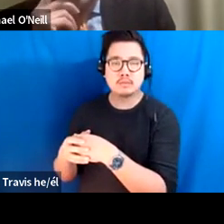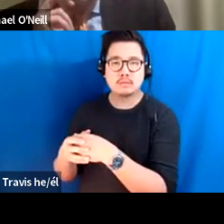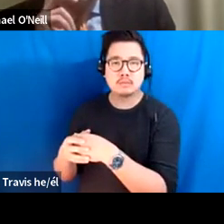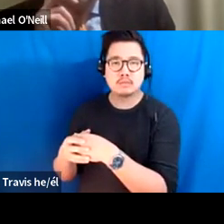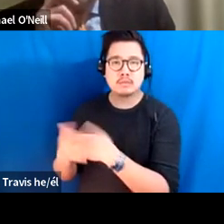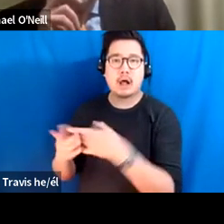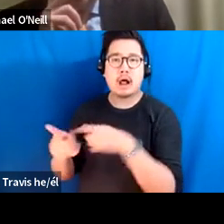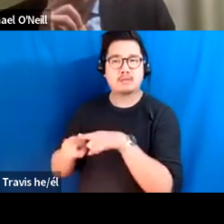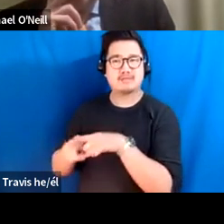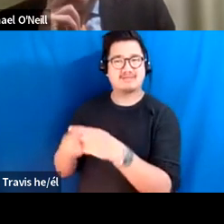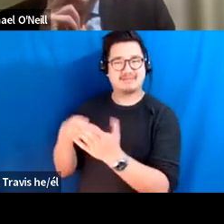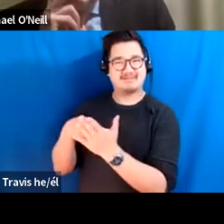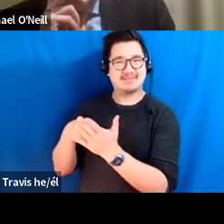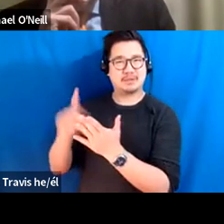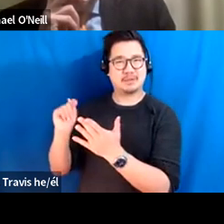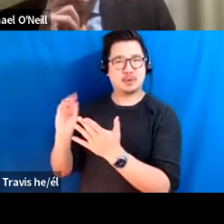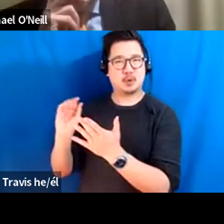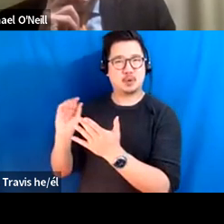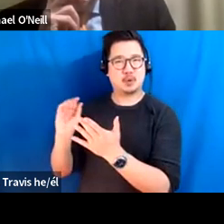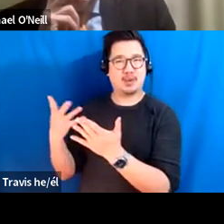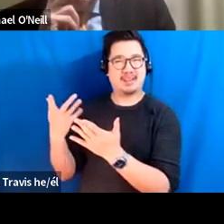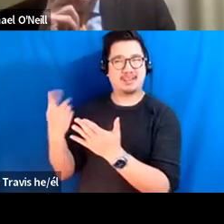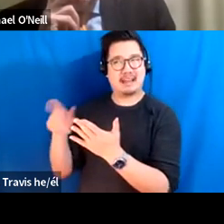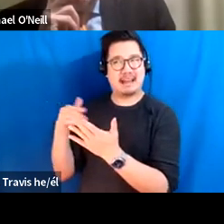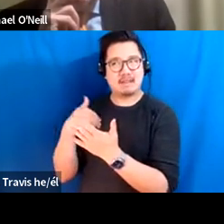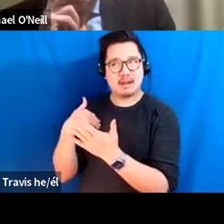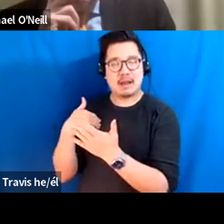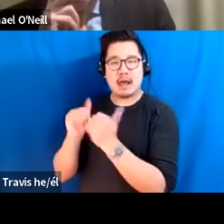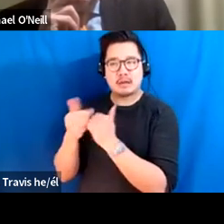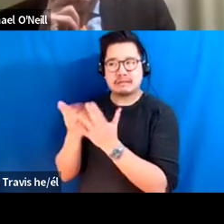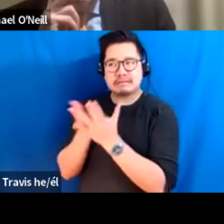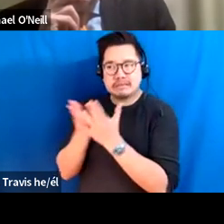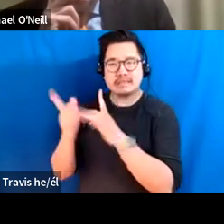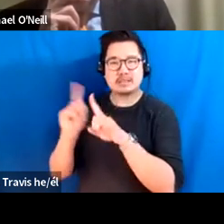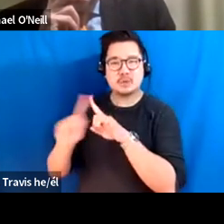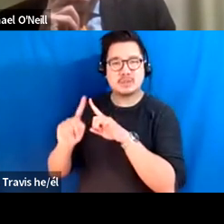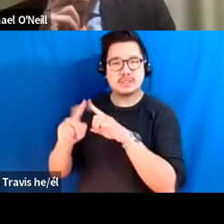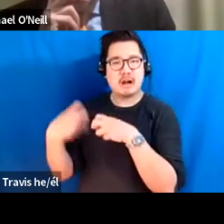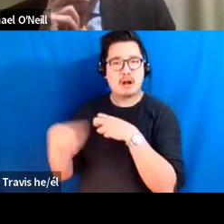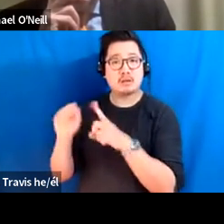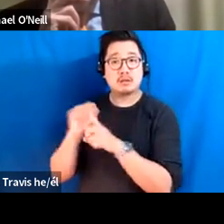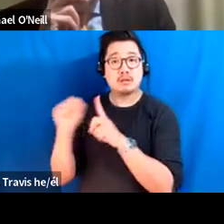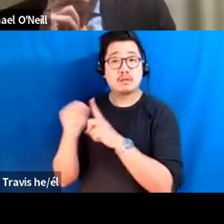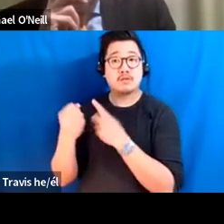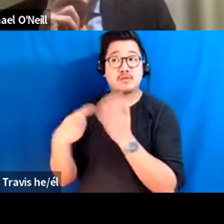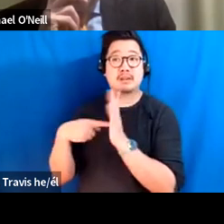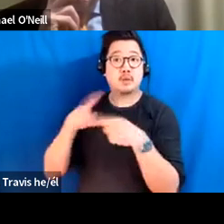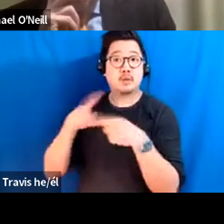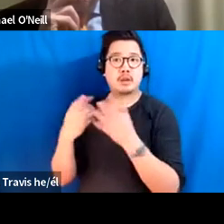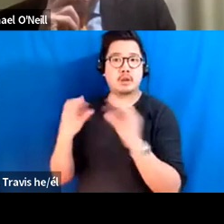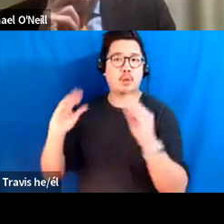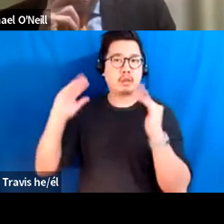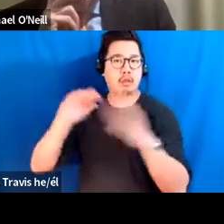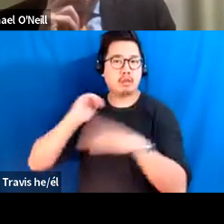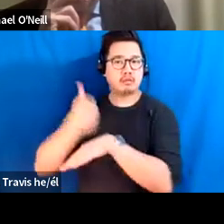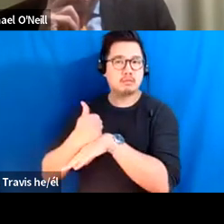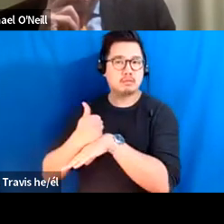have for working through really sometimes very difficult situations and when you don't have the expectations then that's